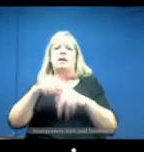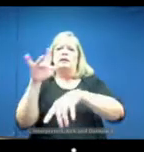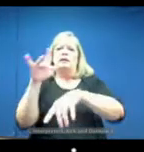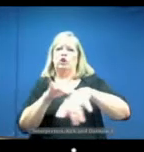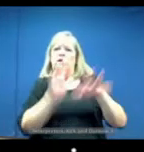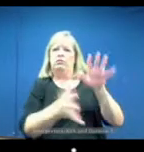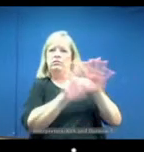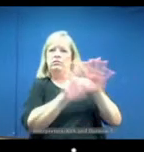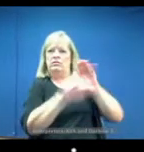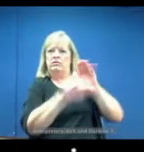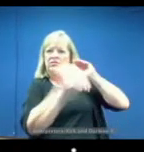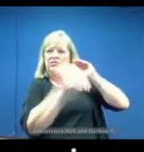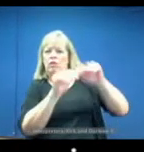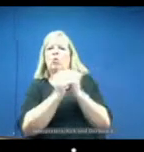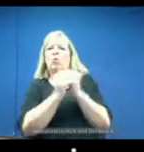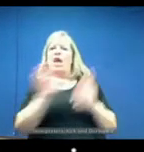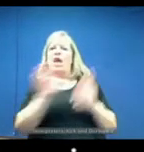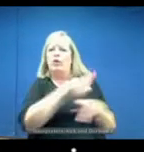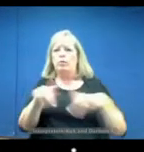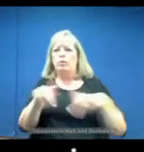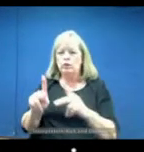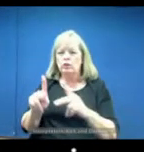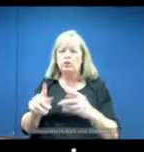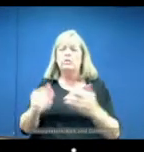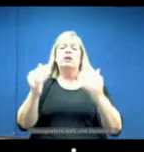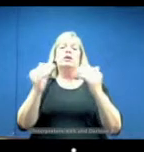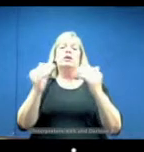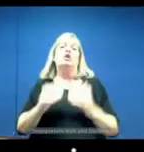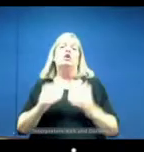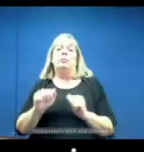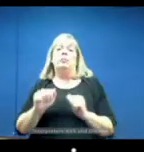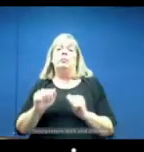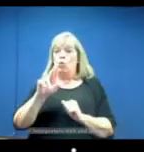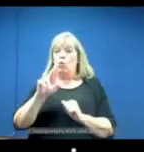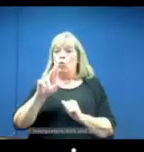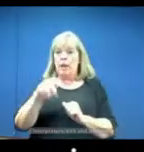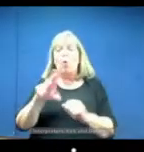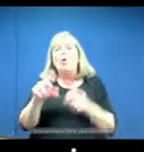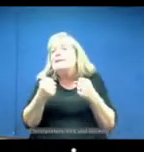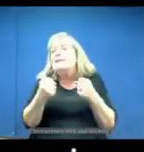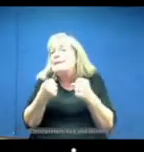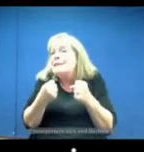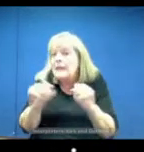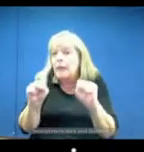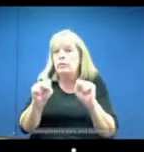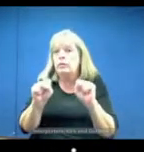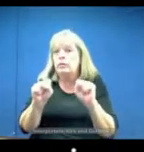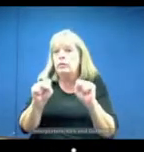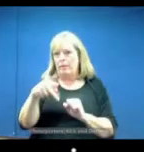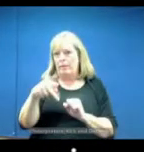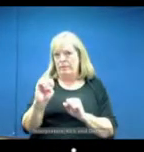It could also be rape, a sexual offense, or attempted rape, or attempted sexual offense.